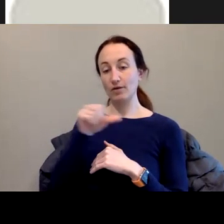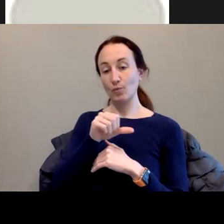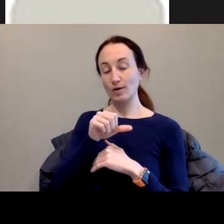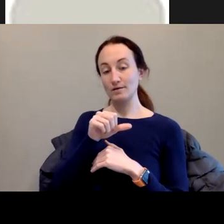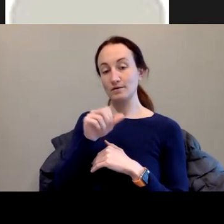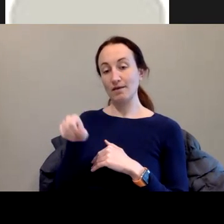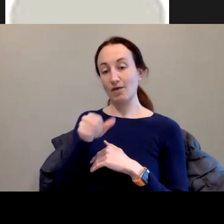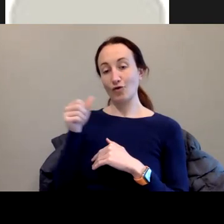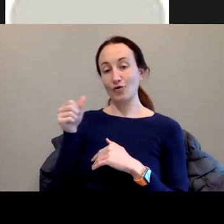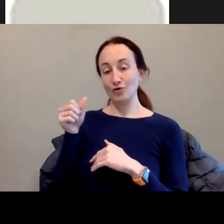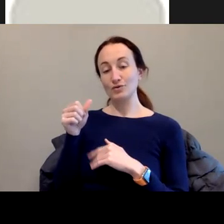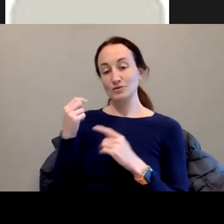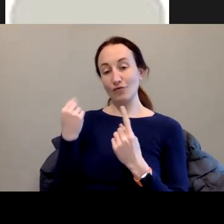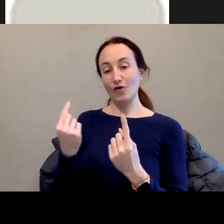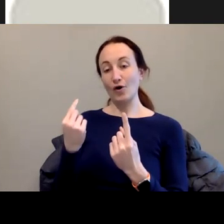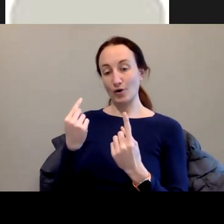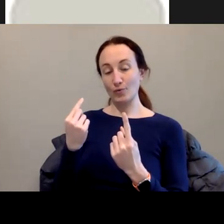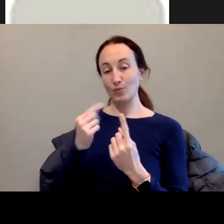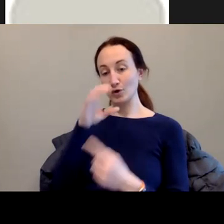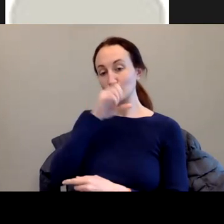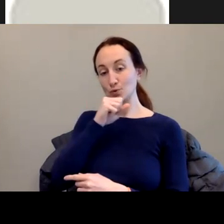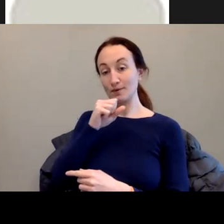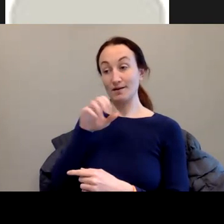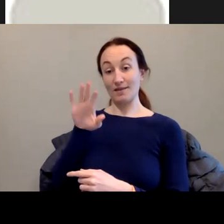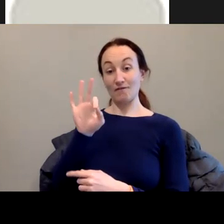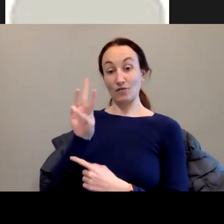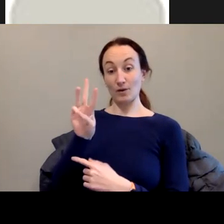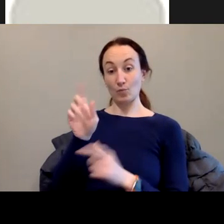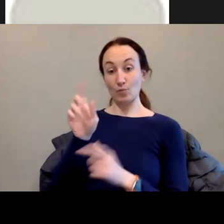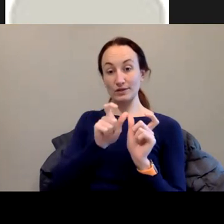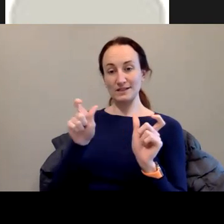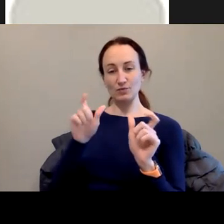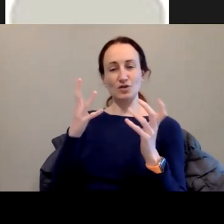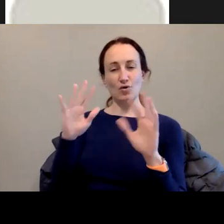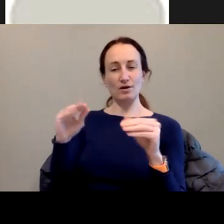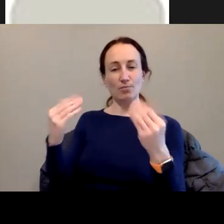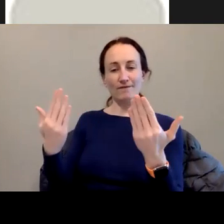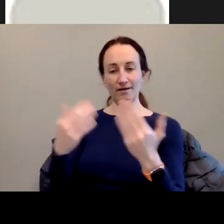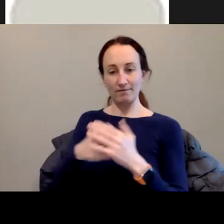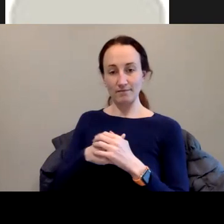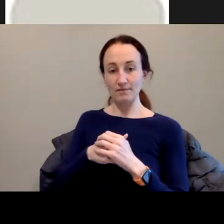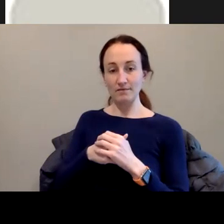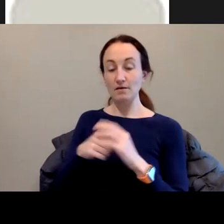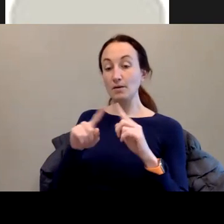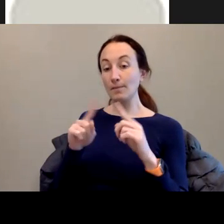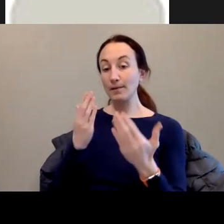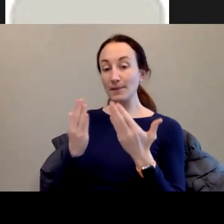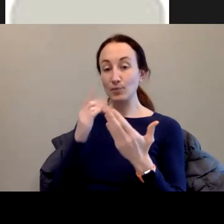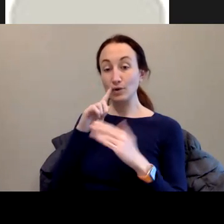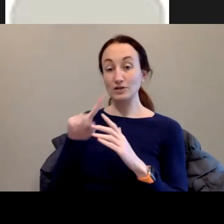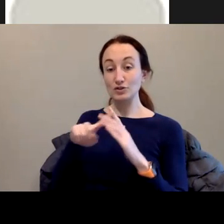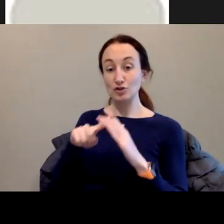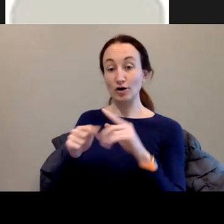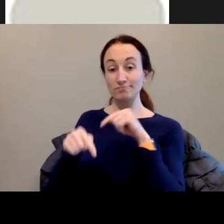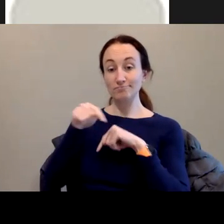we are we're assuming that the framework sequence is given, but perhaps we could start from